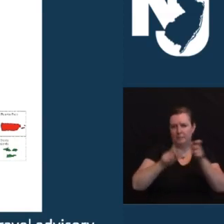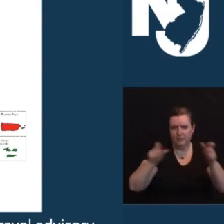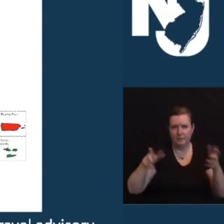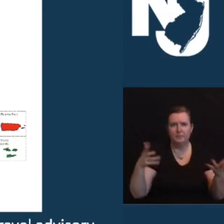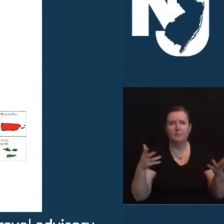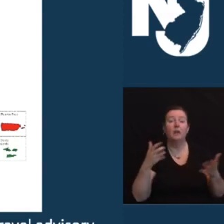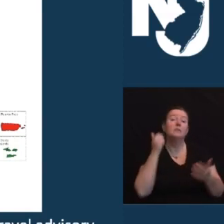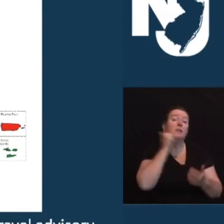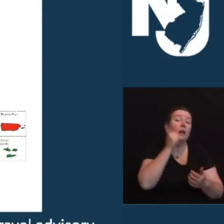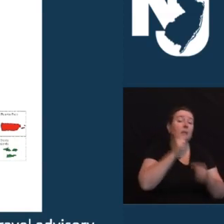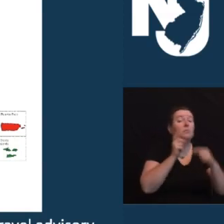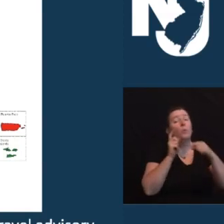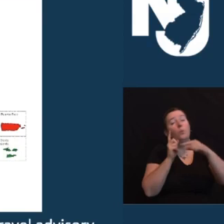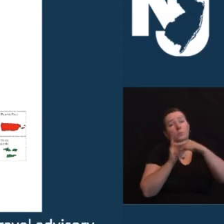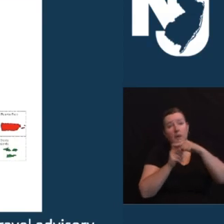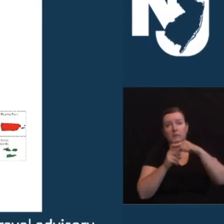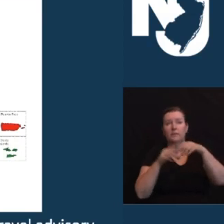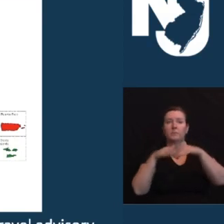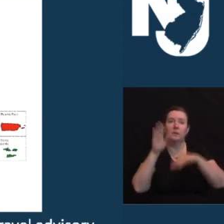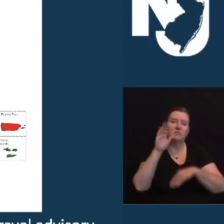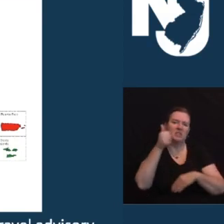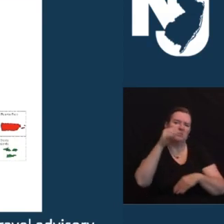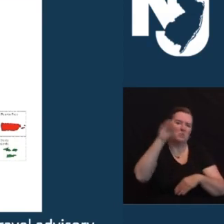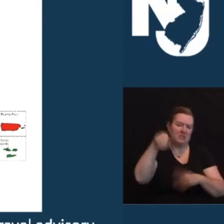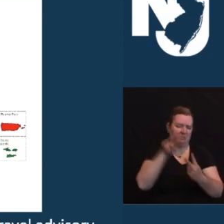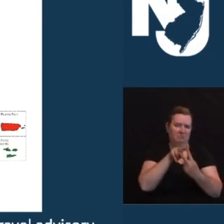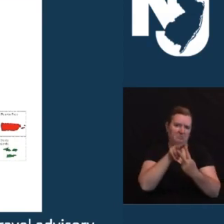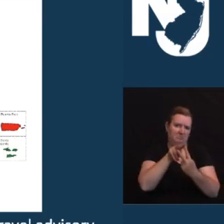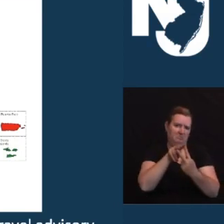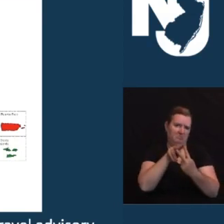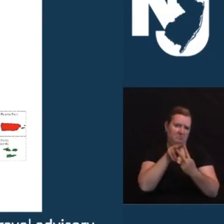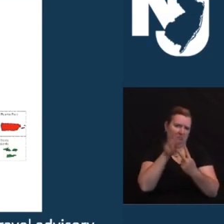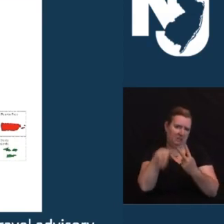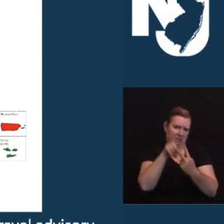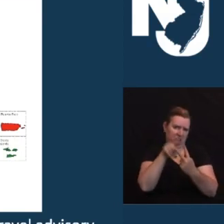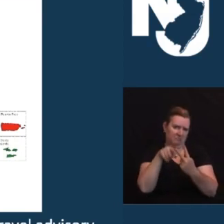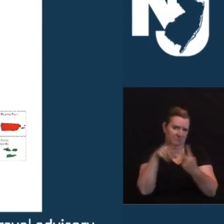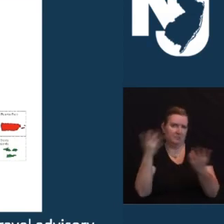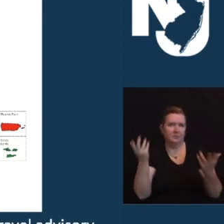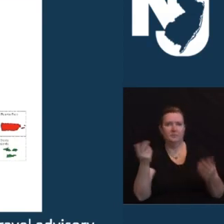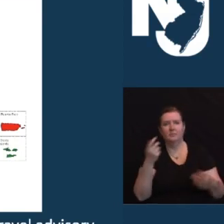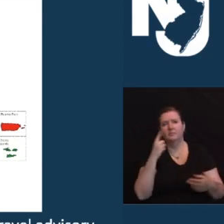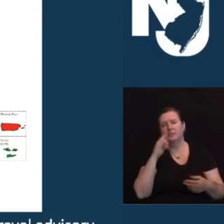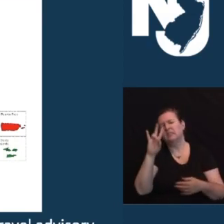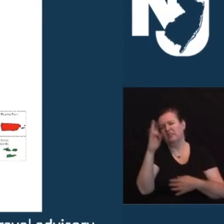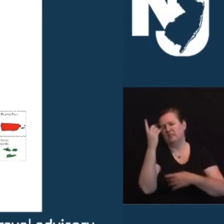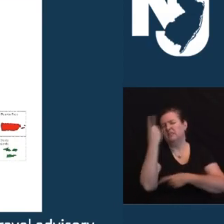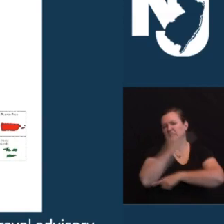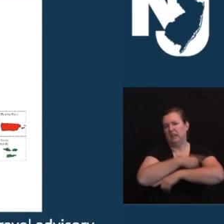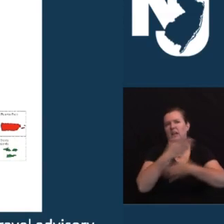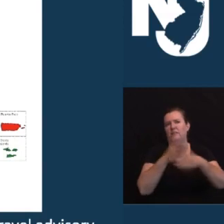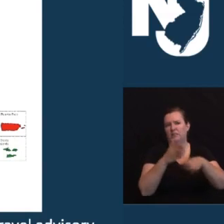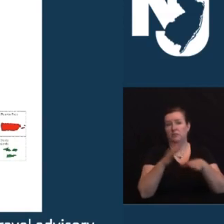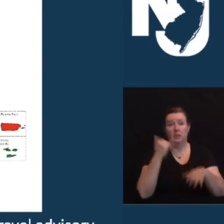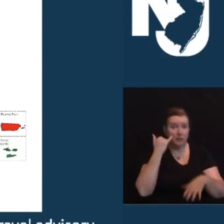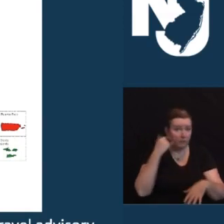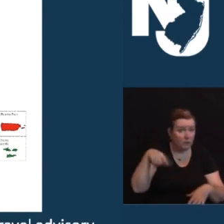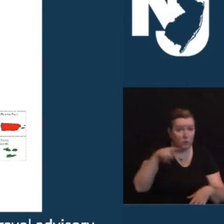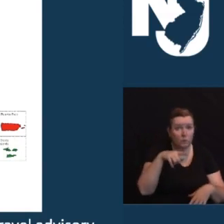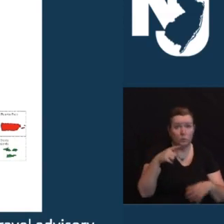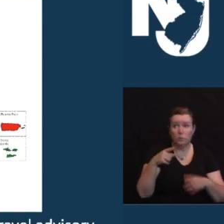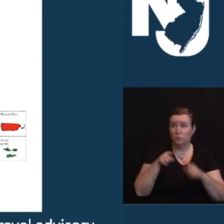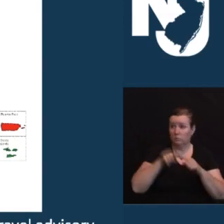positivity rate greater than 10%. Again, either or over a 7-day rolling average. Anyone entering New Jersey from one of these states